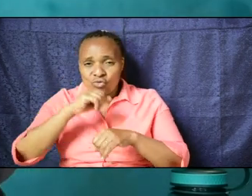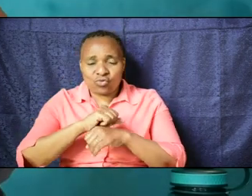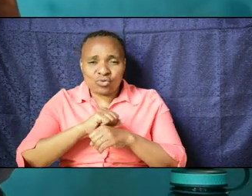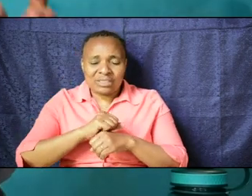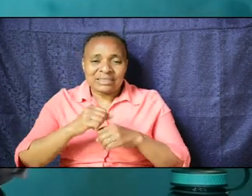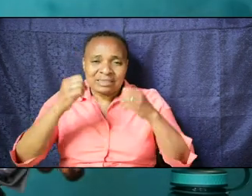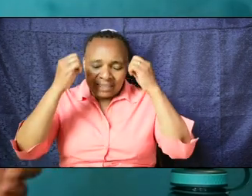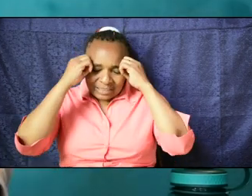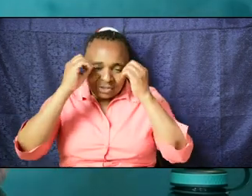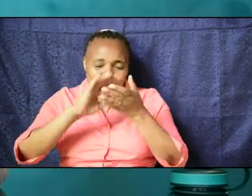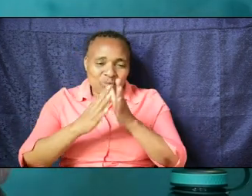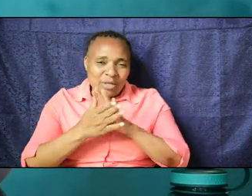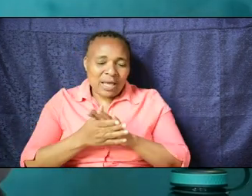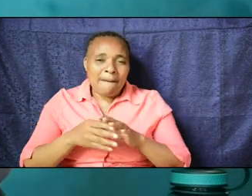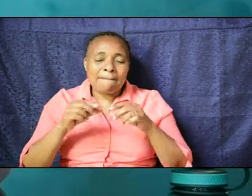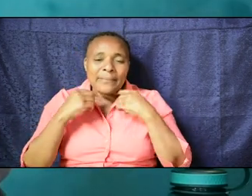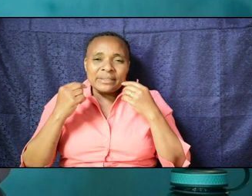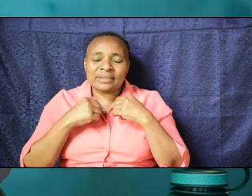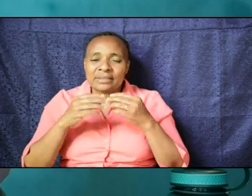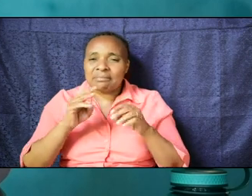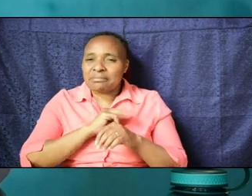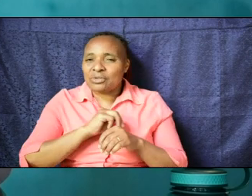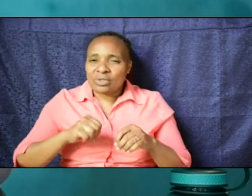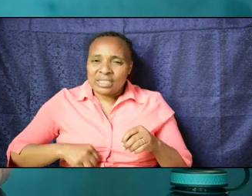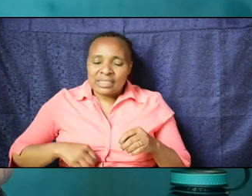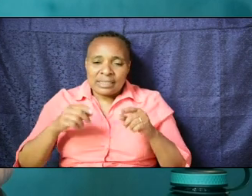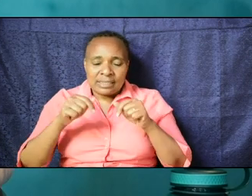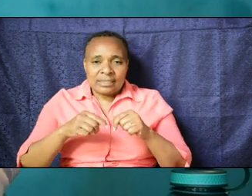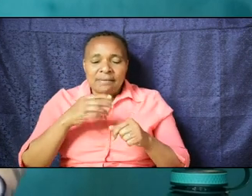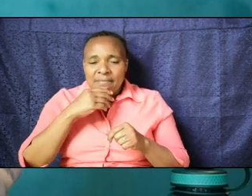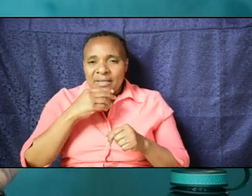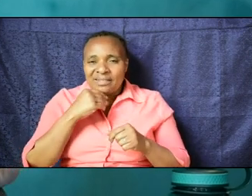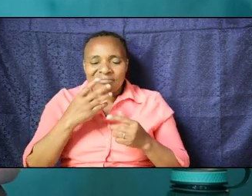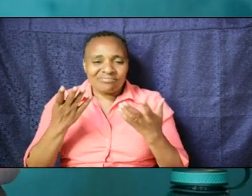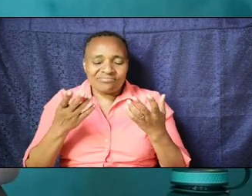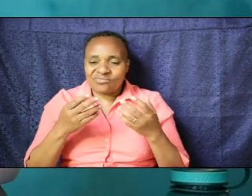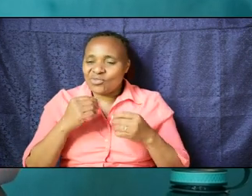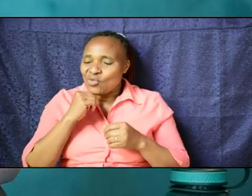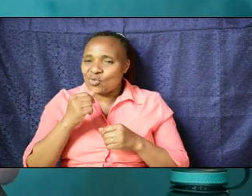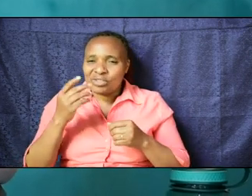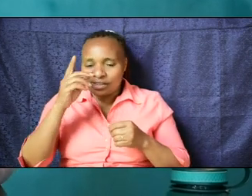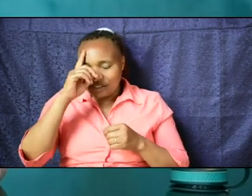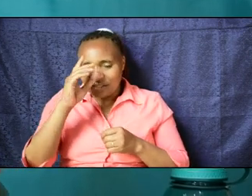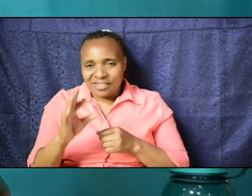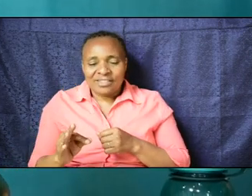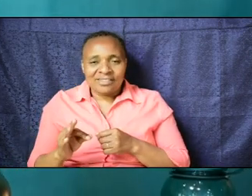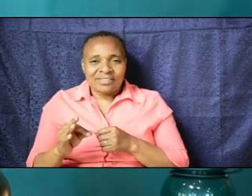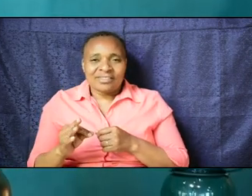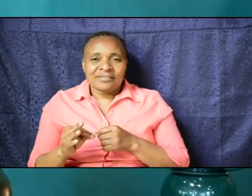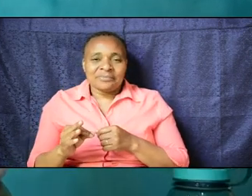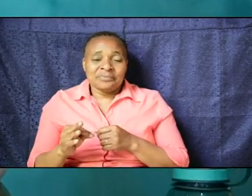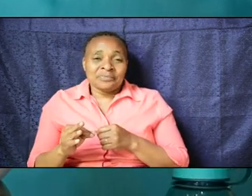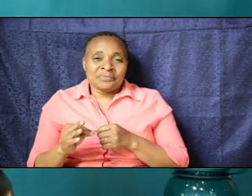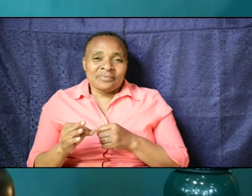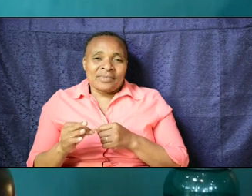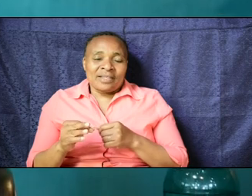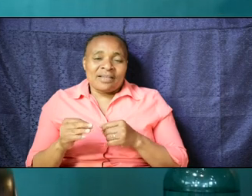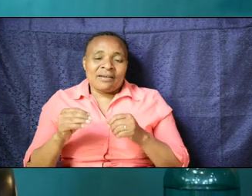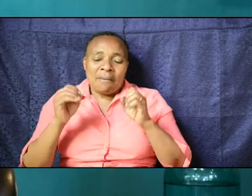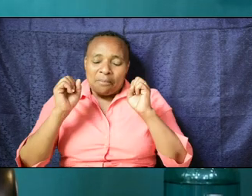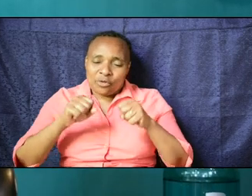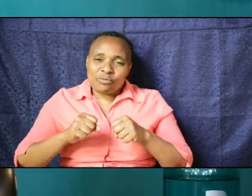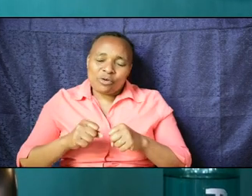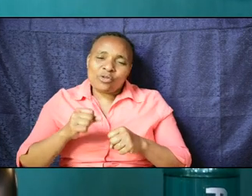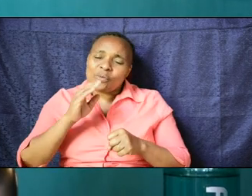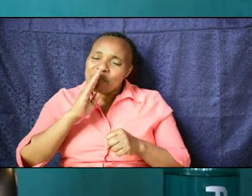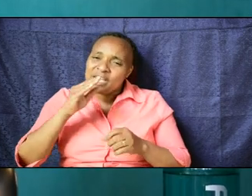become pastors and missionaries, but these guys were a bit naughty, so to speak. So they were supposed to be in class.